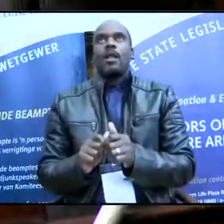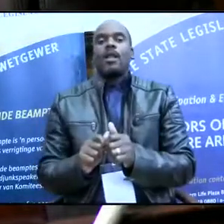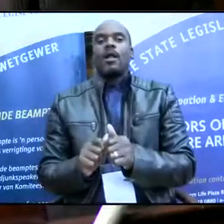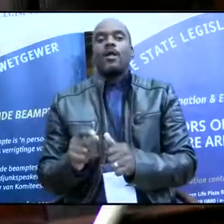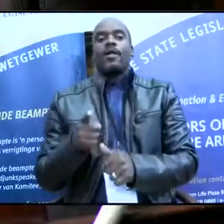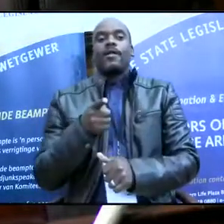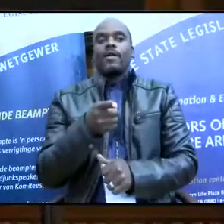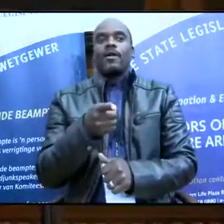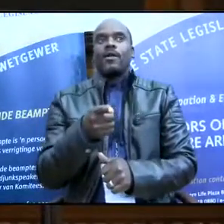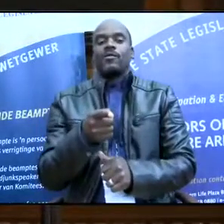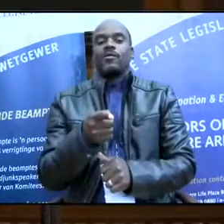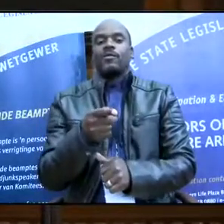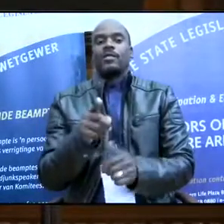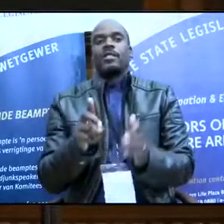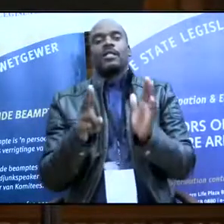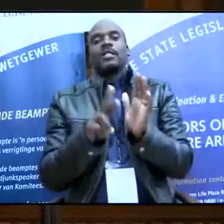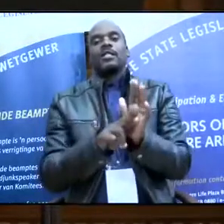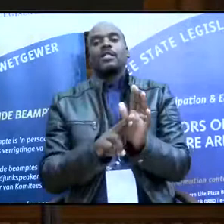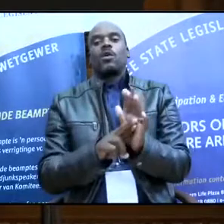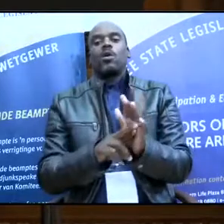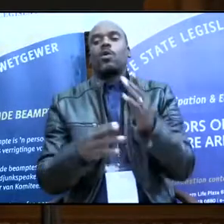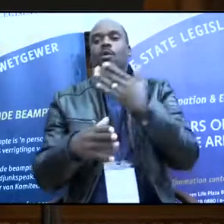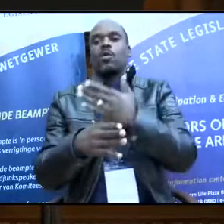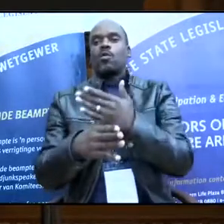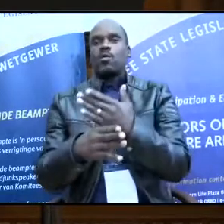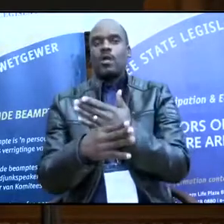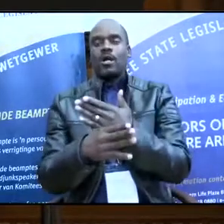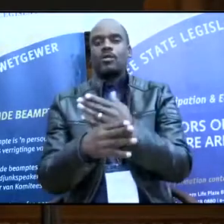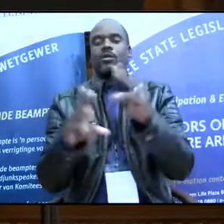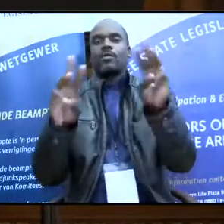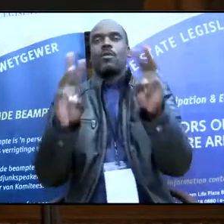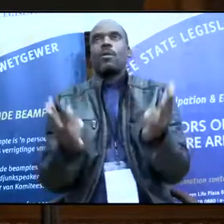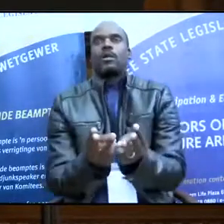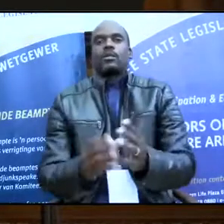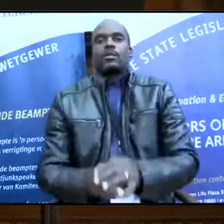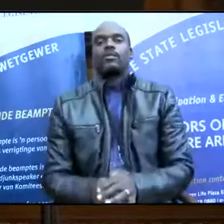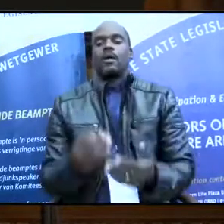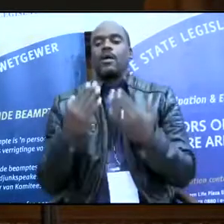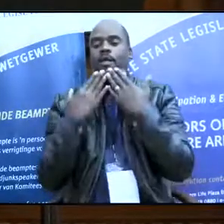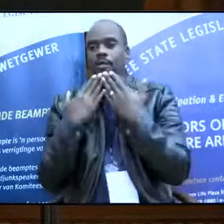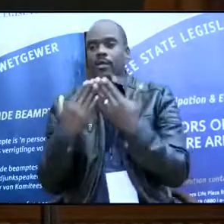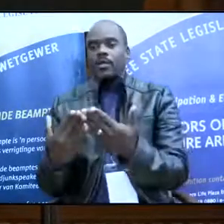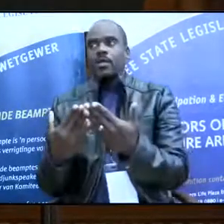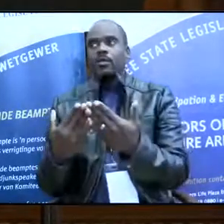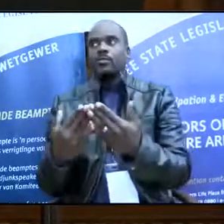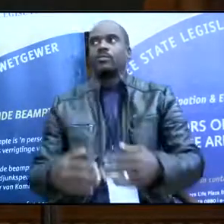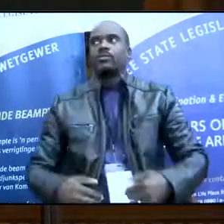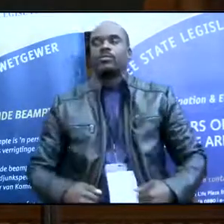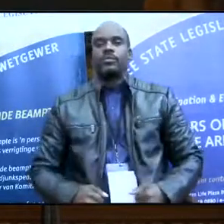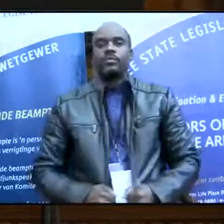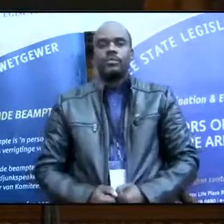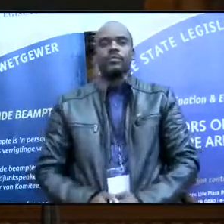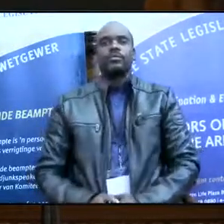be of great value to the workers of the world thank you for the director